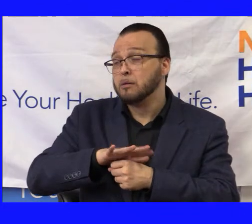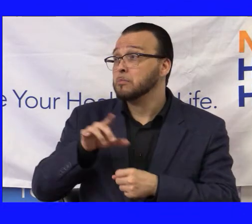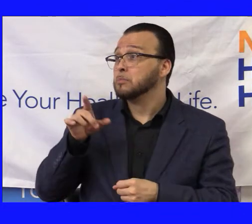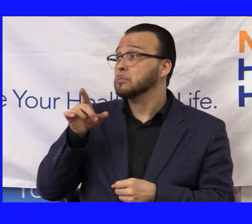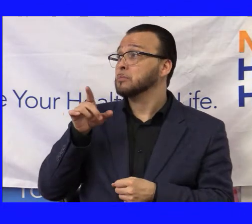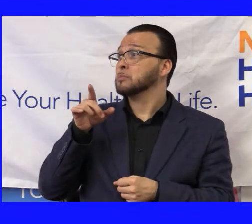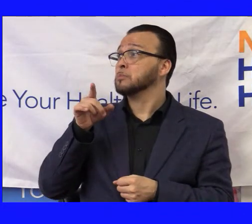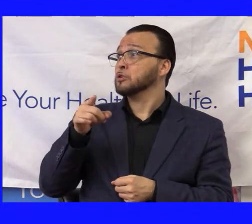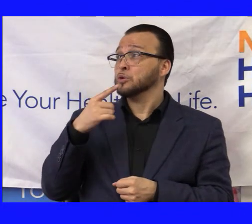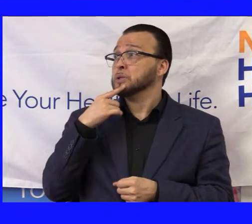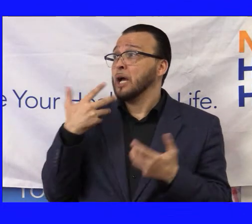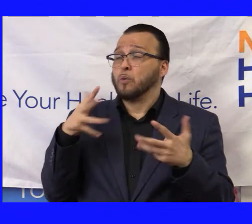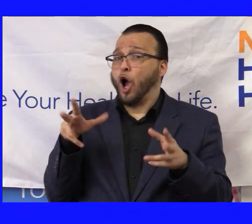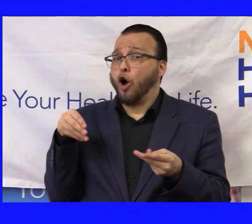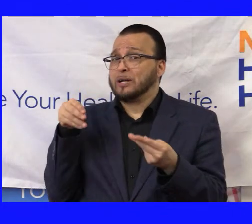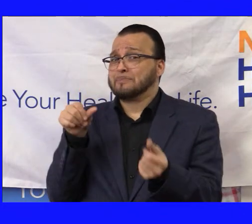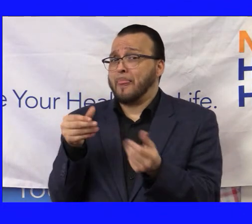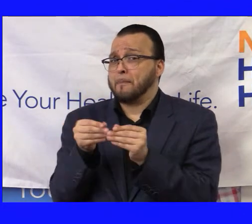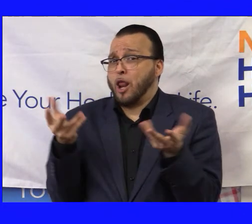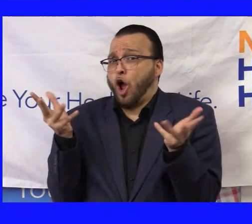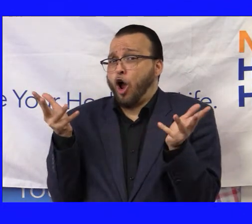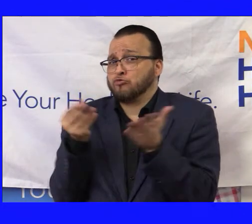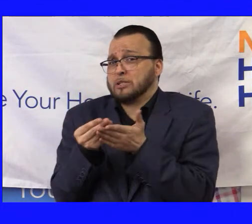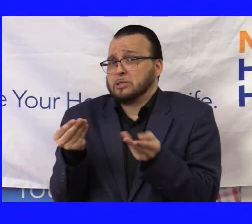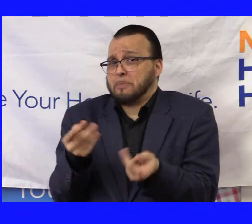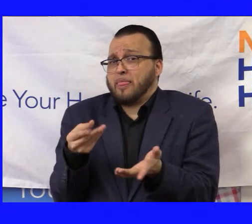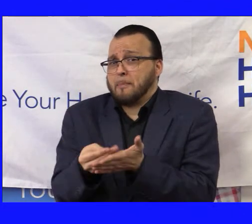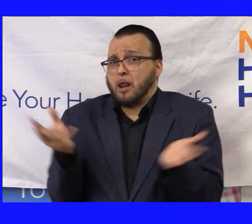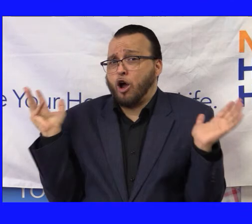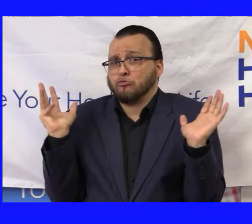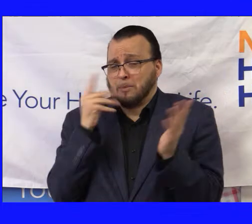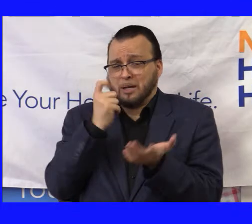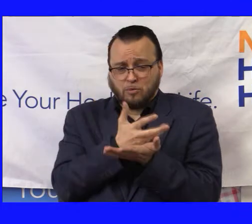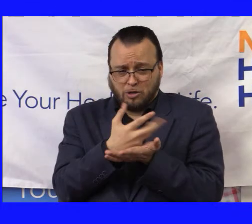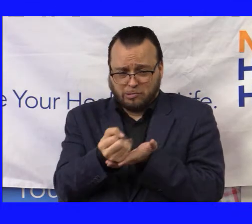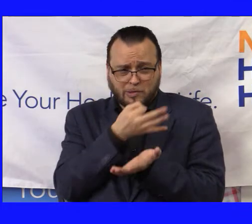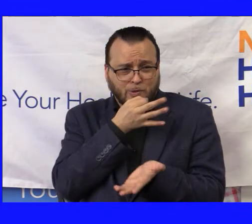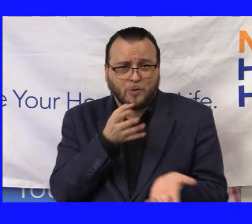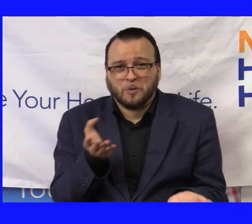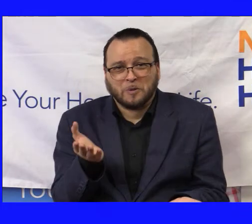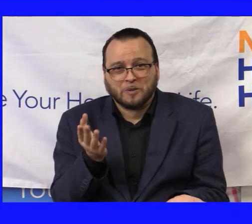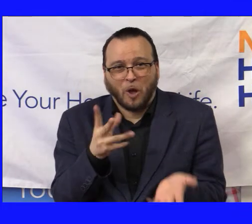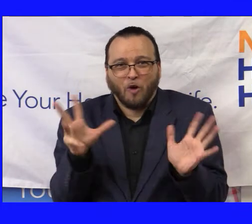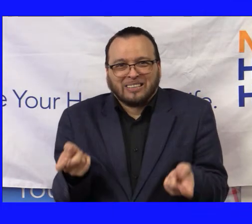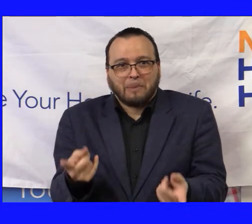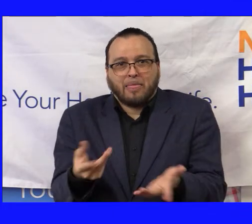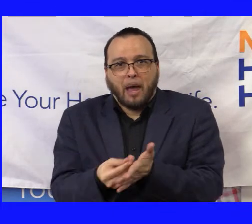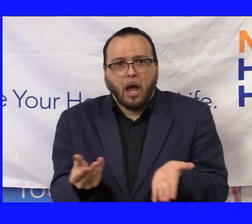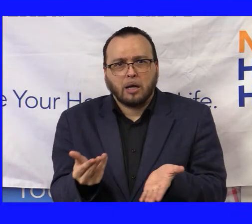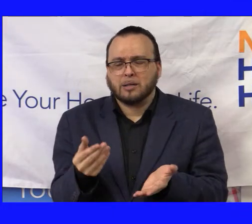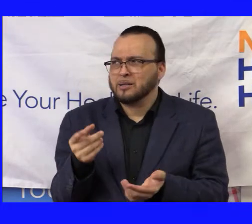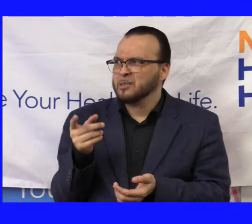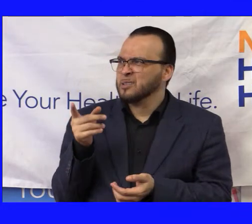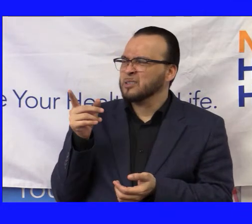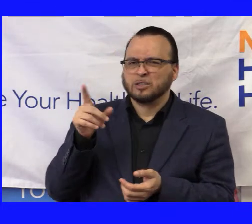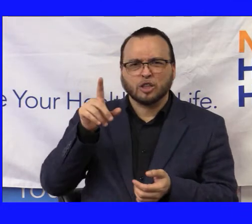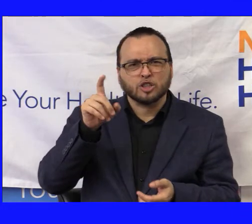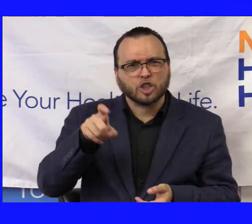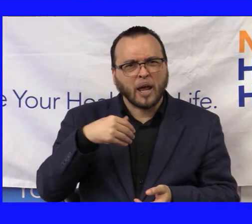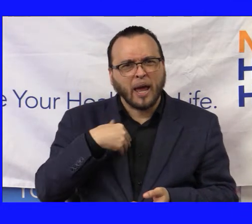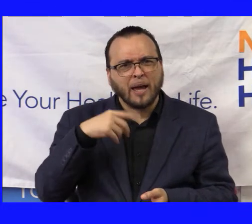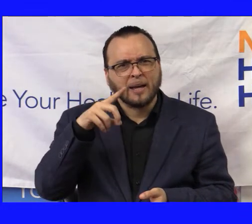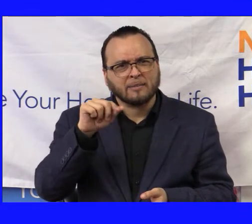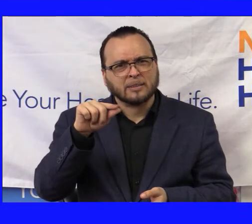already spent the money, more or less, because it's finishing up at the end of this. So there should be data on how much money